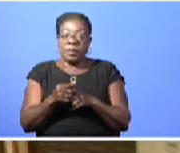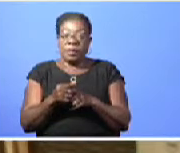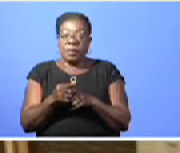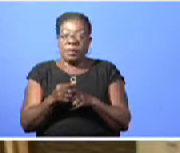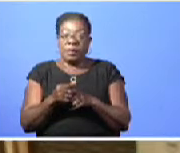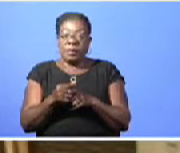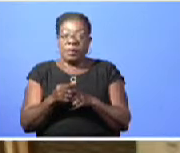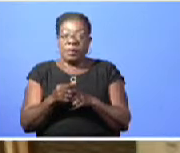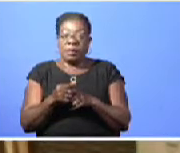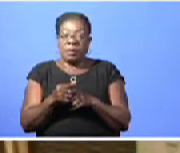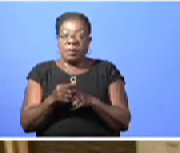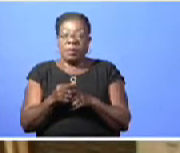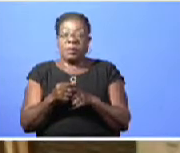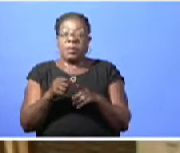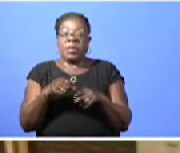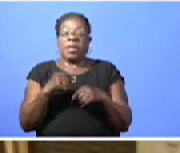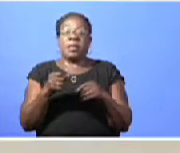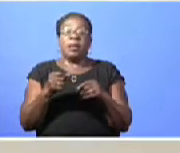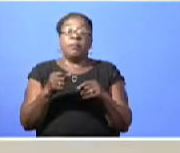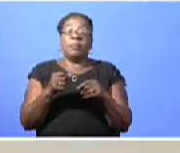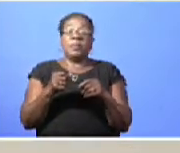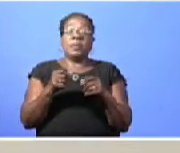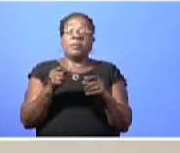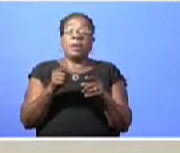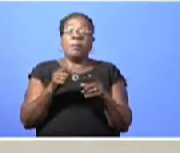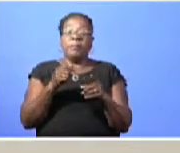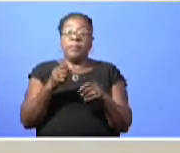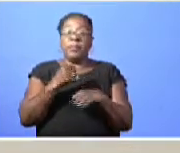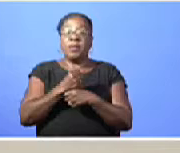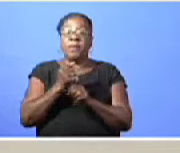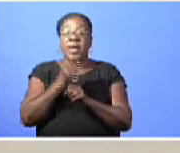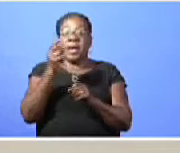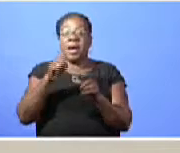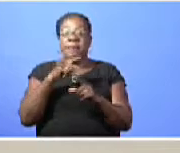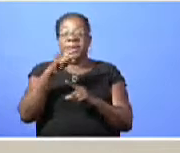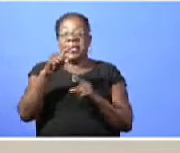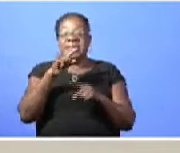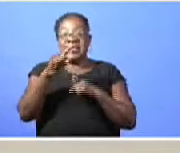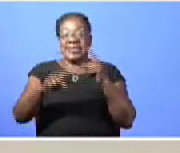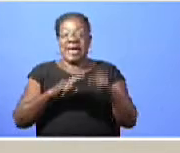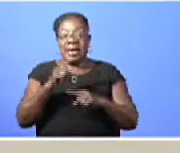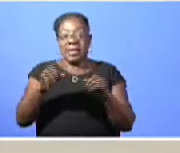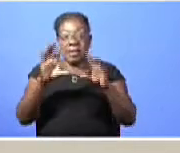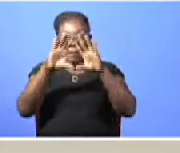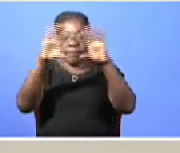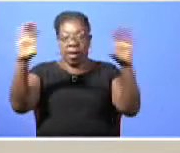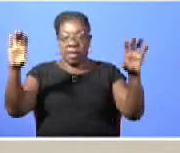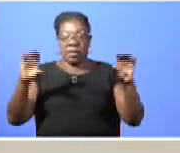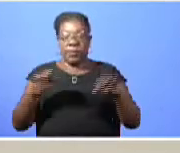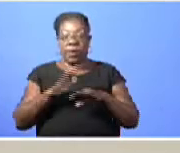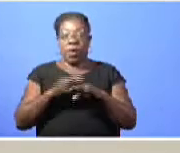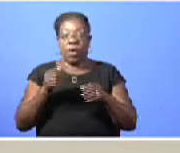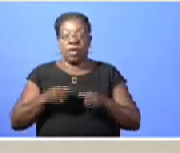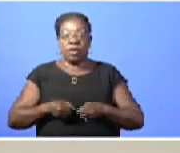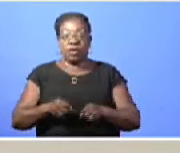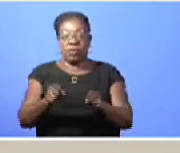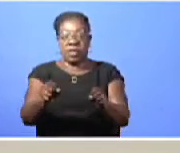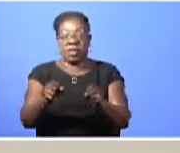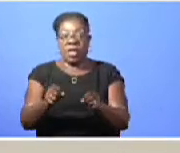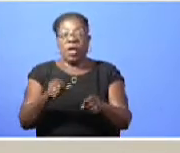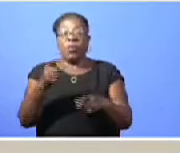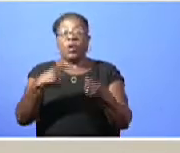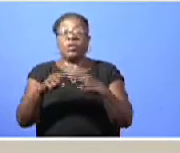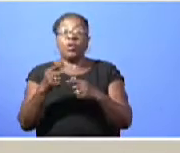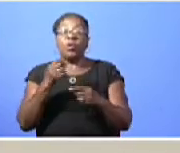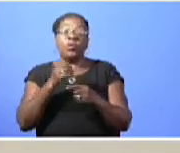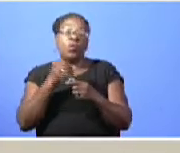cards to get past the roadblocks, etc. It's starting to pick back up now that things are reopening. I also go to the home and do things for